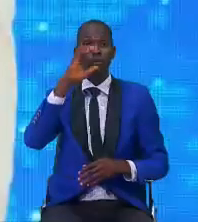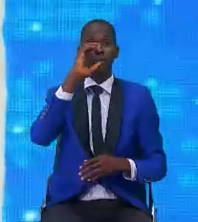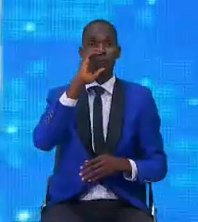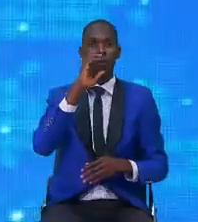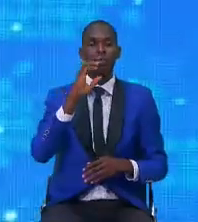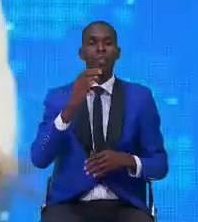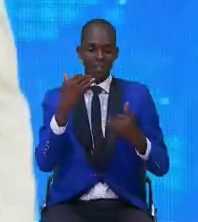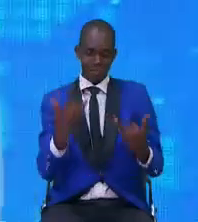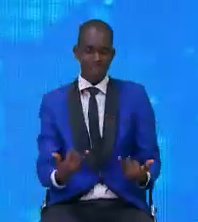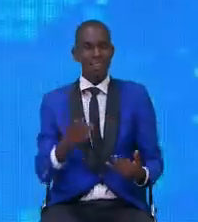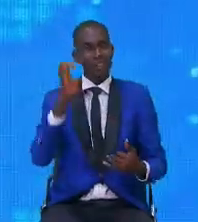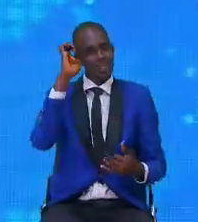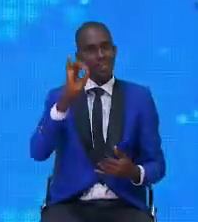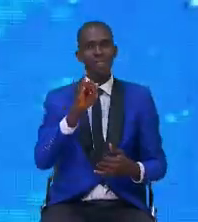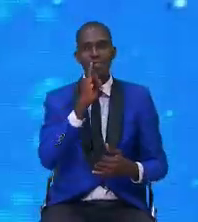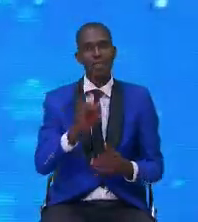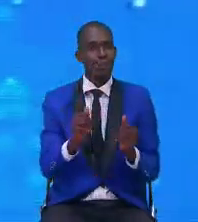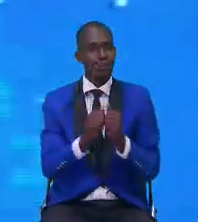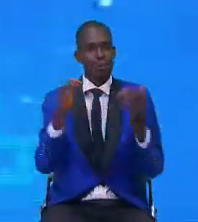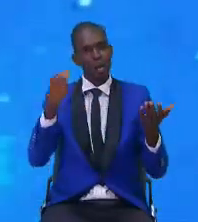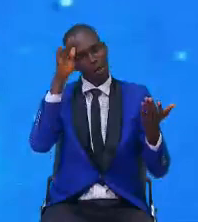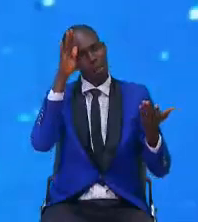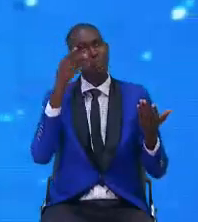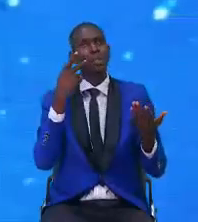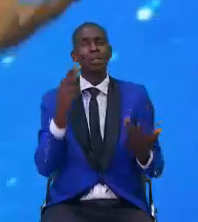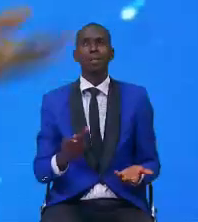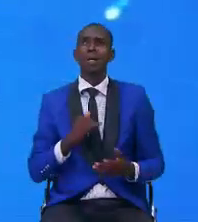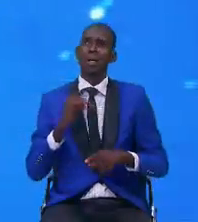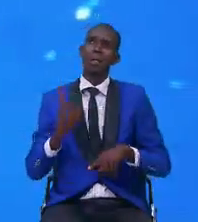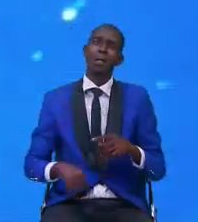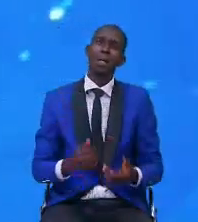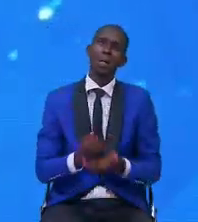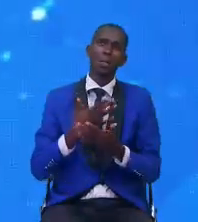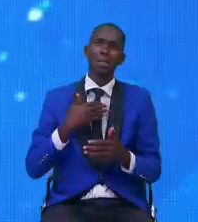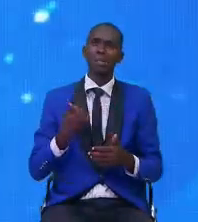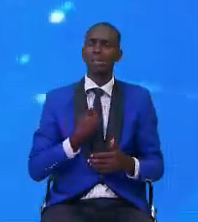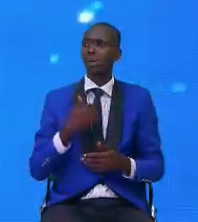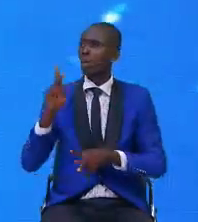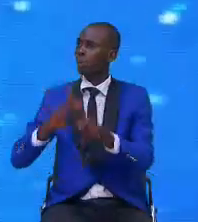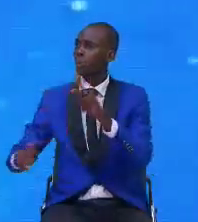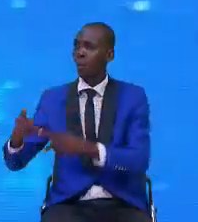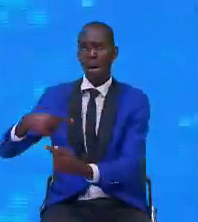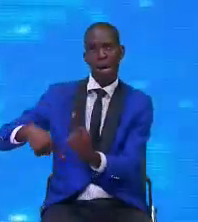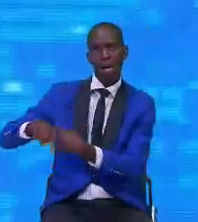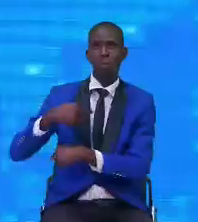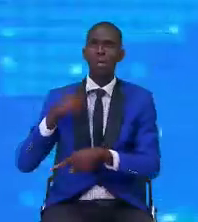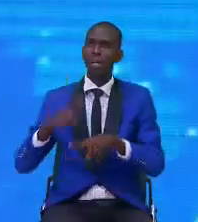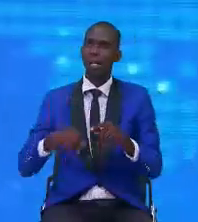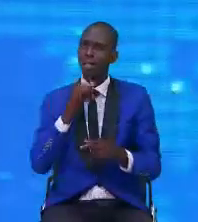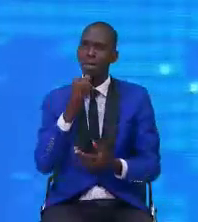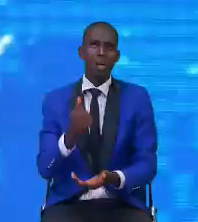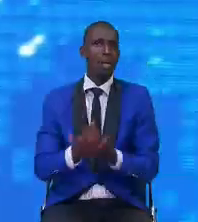was hopeless. What am I going to do? I can't help myself. Astrologers cannot help me. And the people cannot help